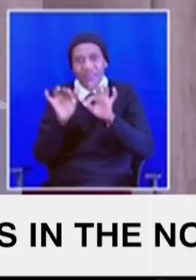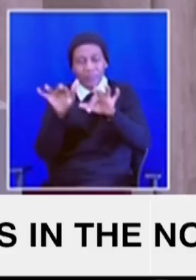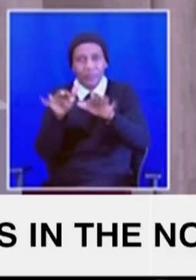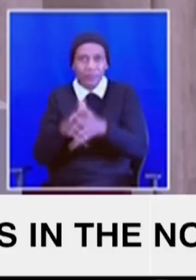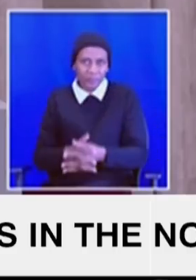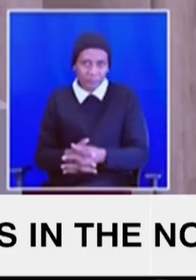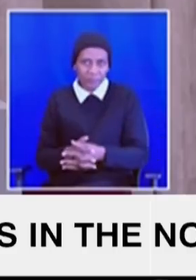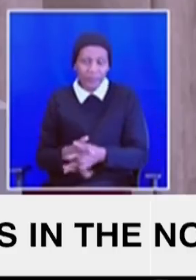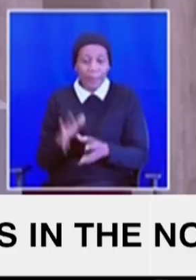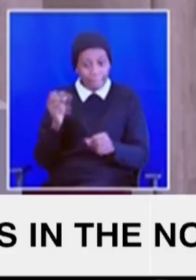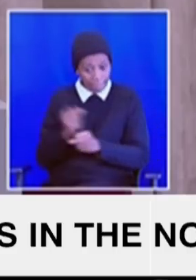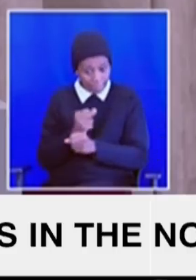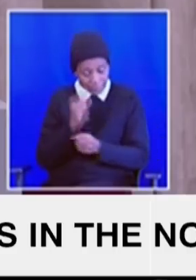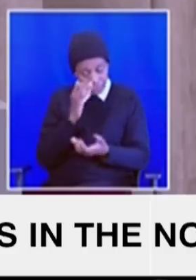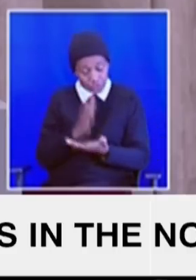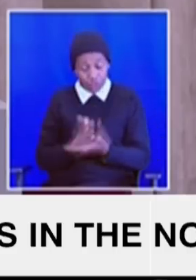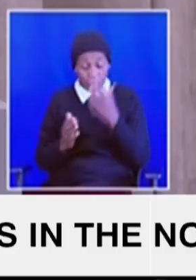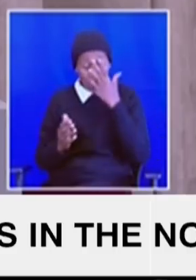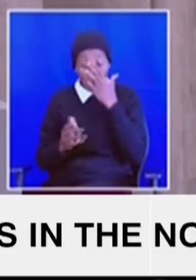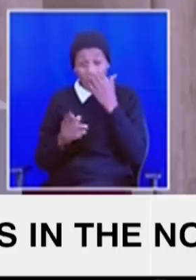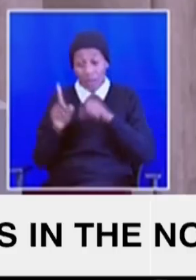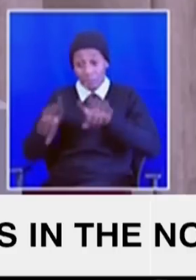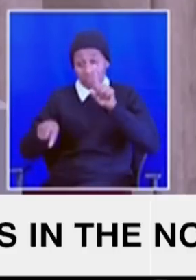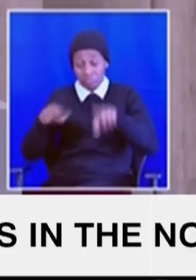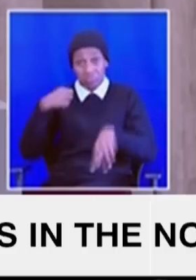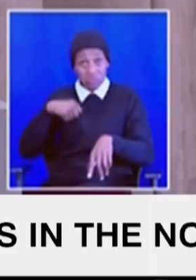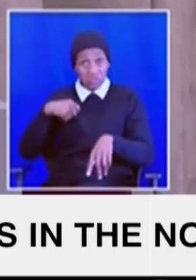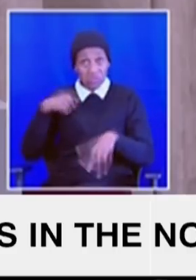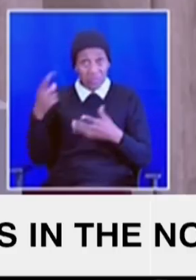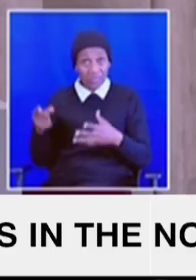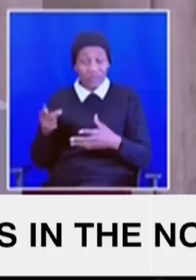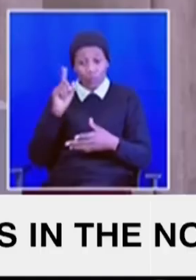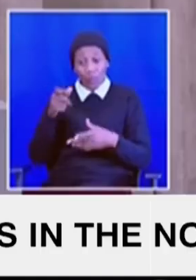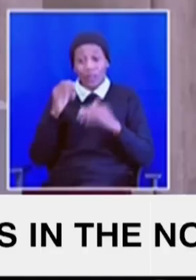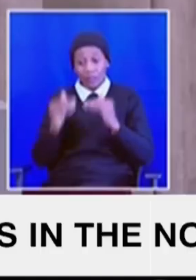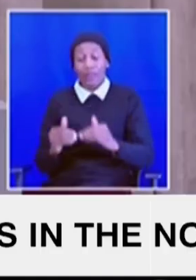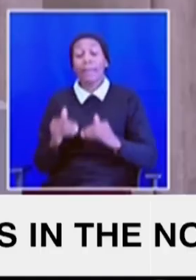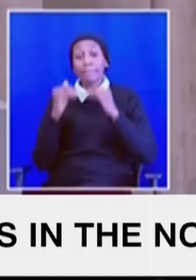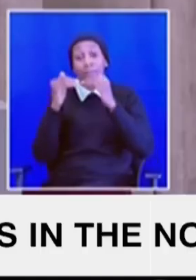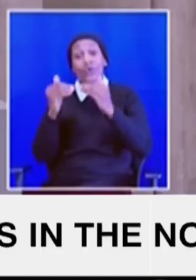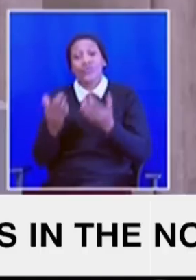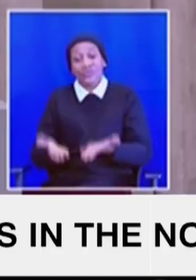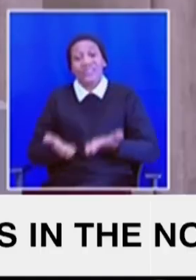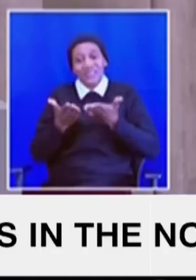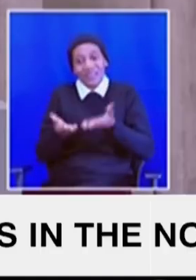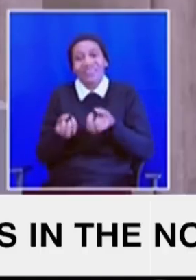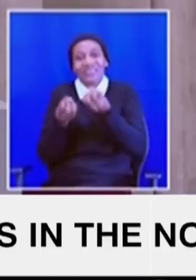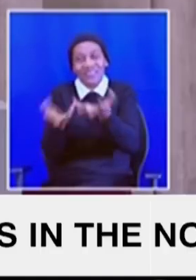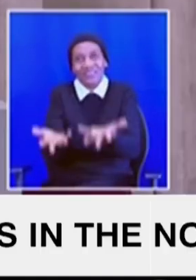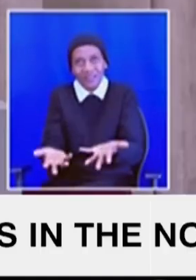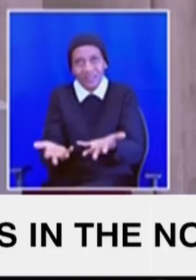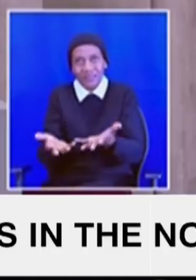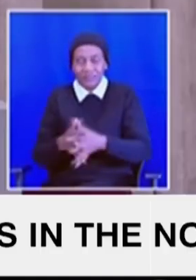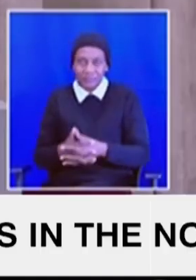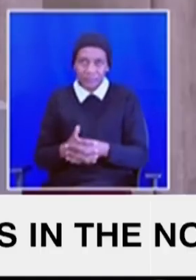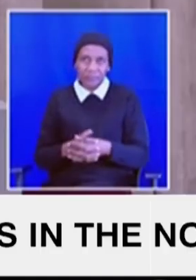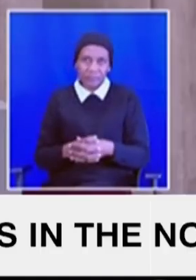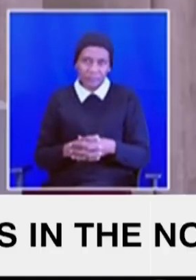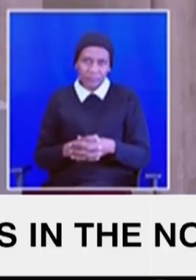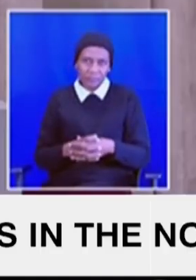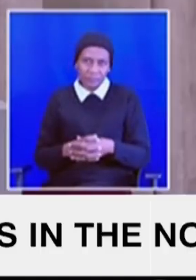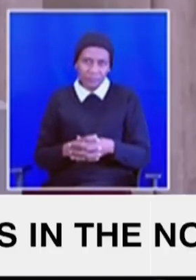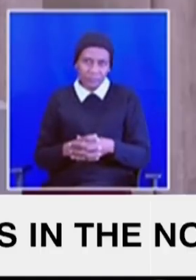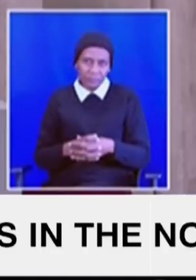We must make sure that whatever they do is about improving service delivery to communities,